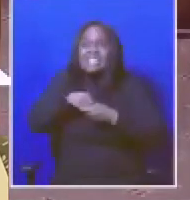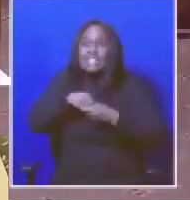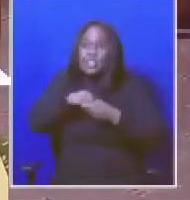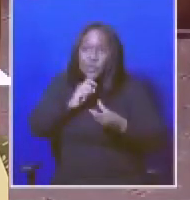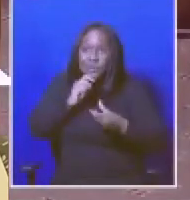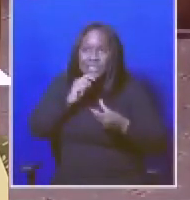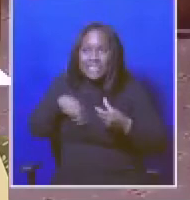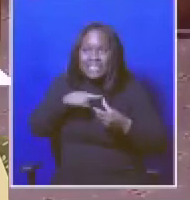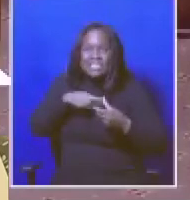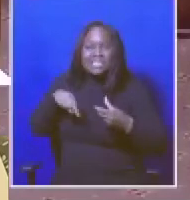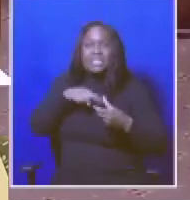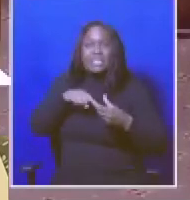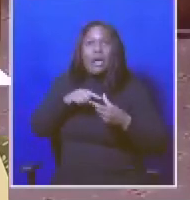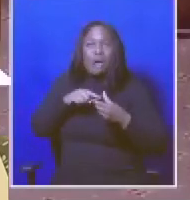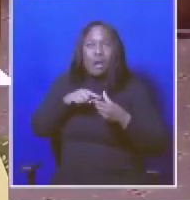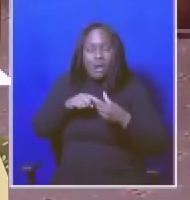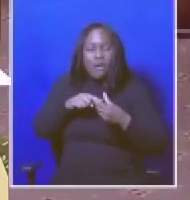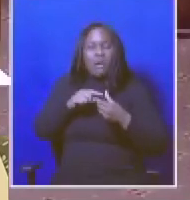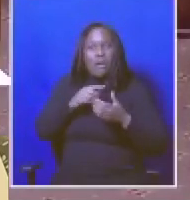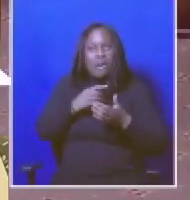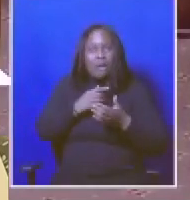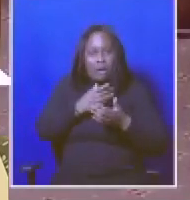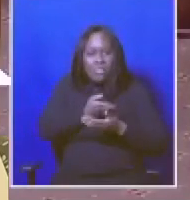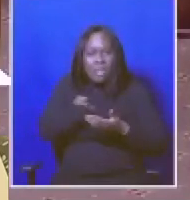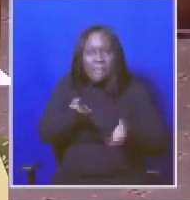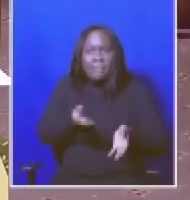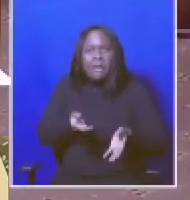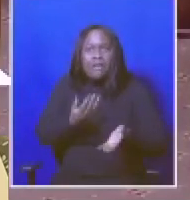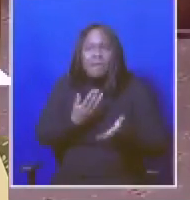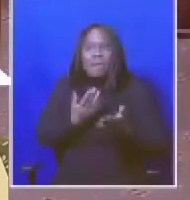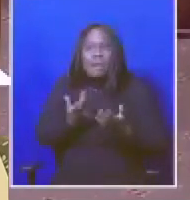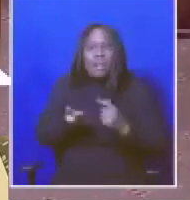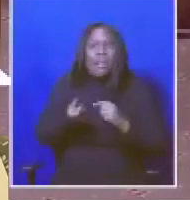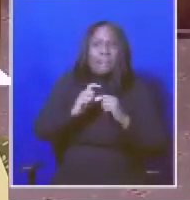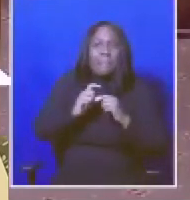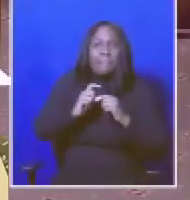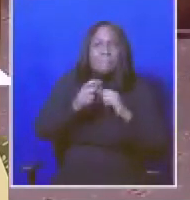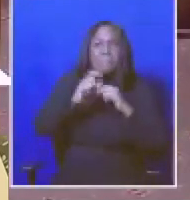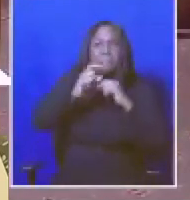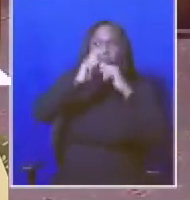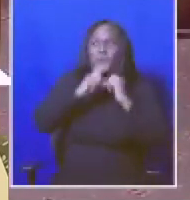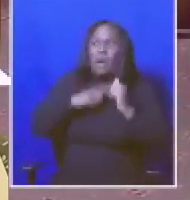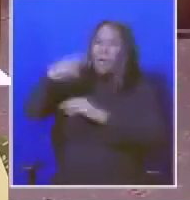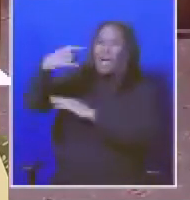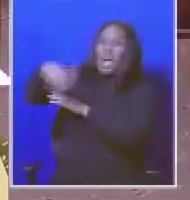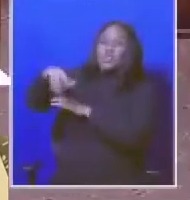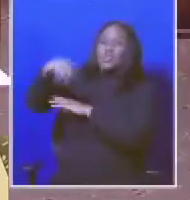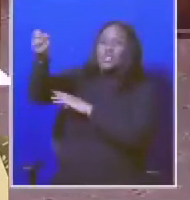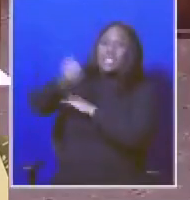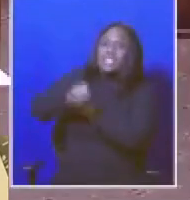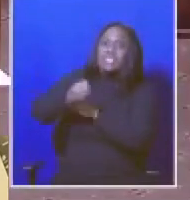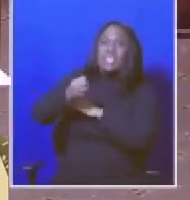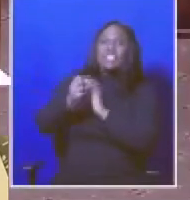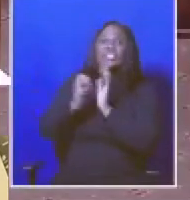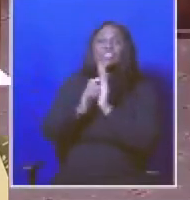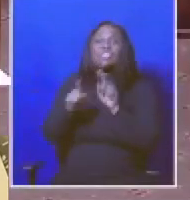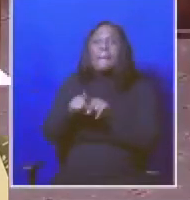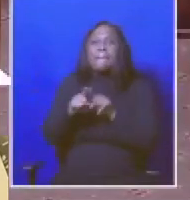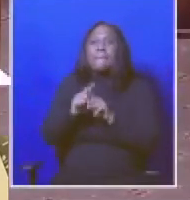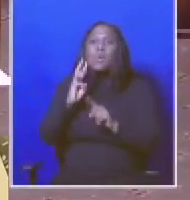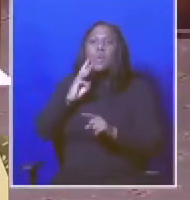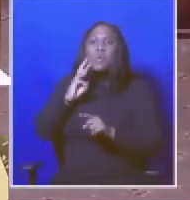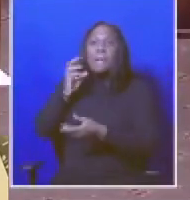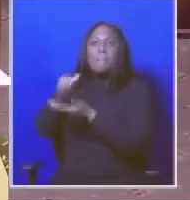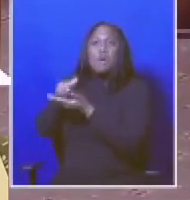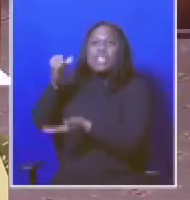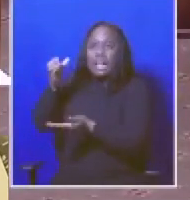and give them the necessary benefits that they deserve so that we move away from outsourcing even a mere thing of a water